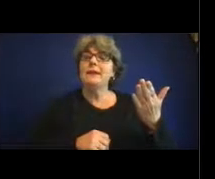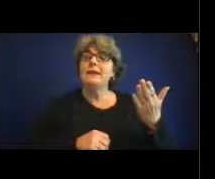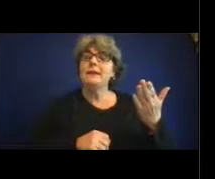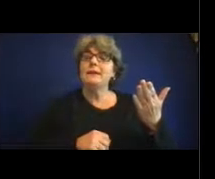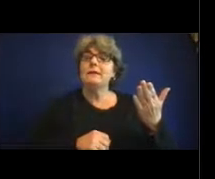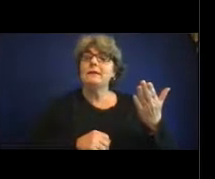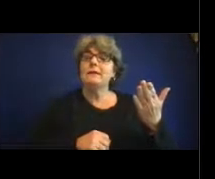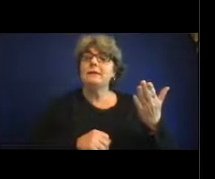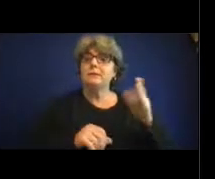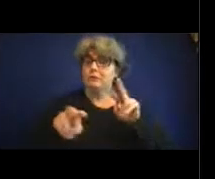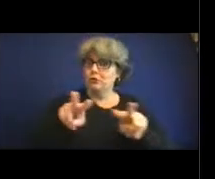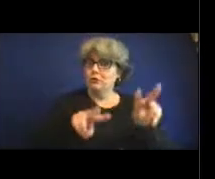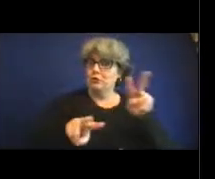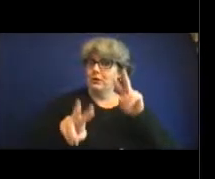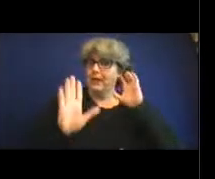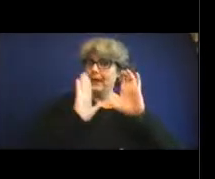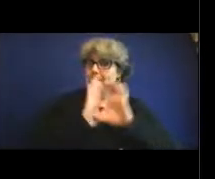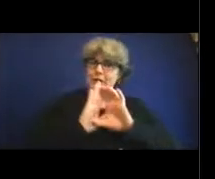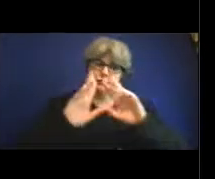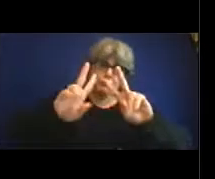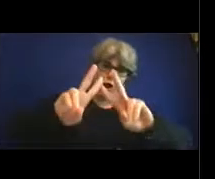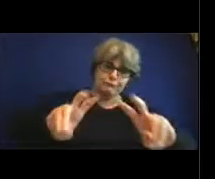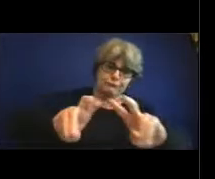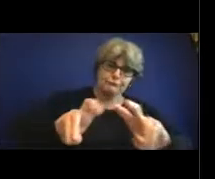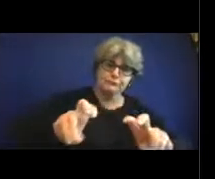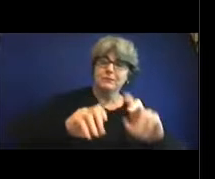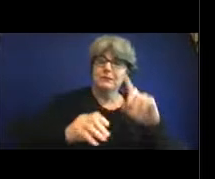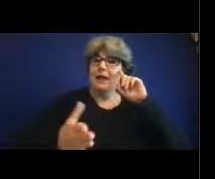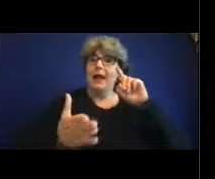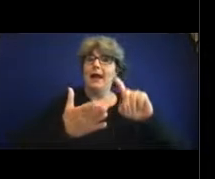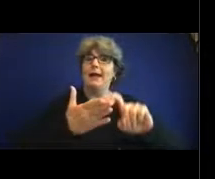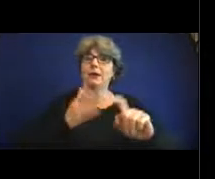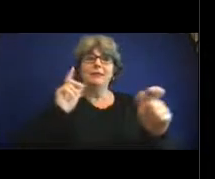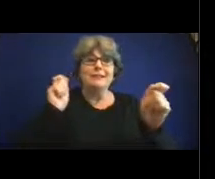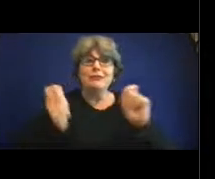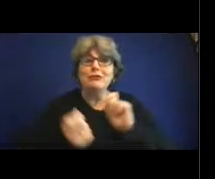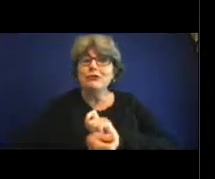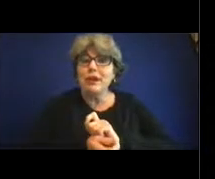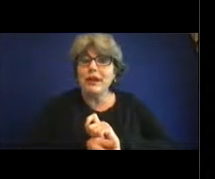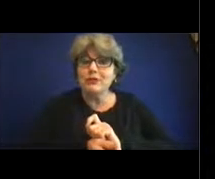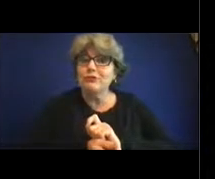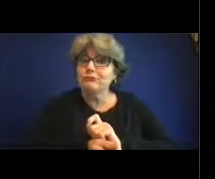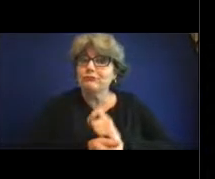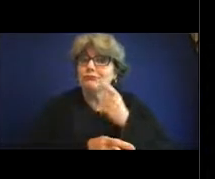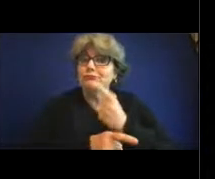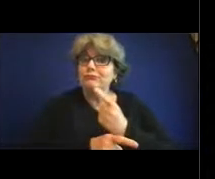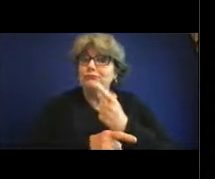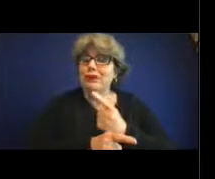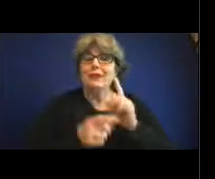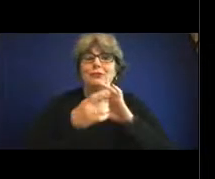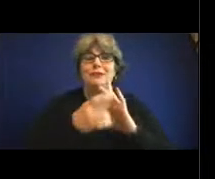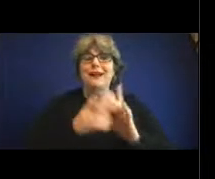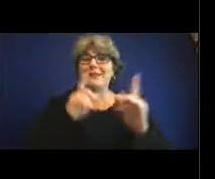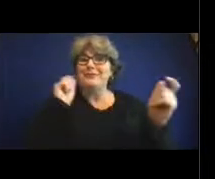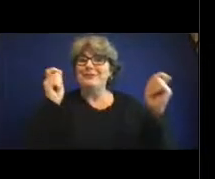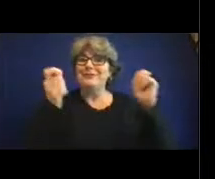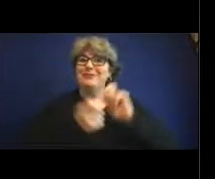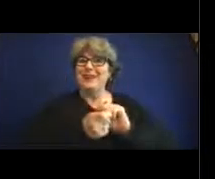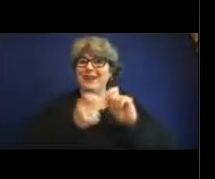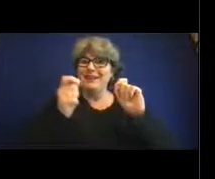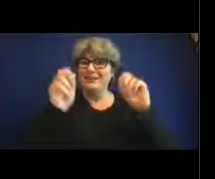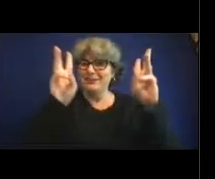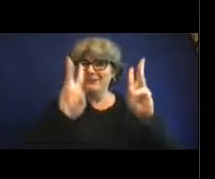think, to me, when I start looking at this photo, something that jumps to mind is change. I mean, that makes sense, right? It was a climate change photo contest, so it was a good picture